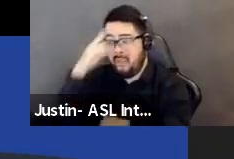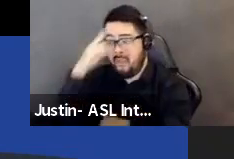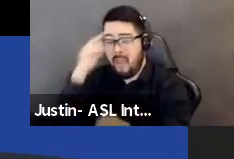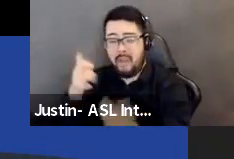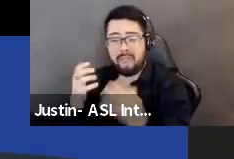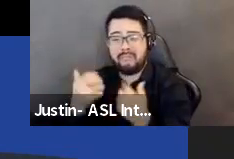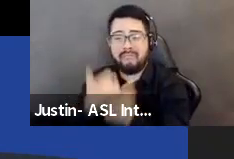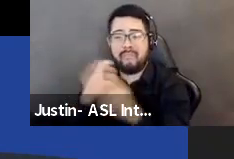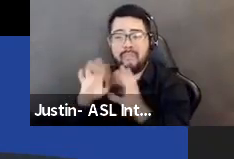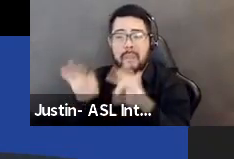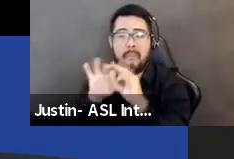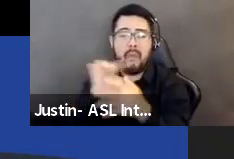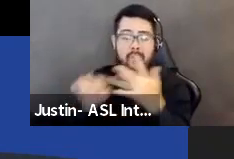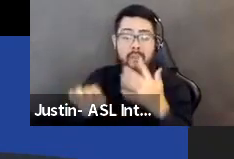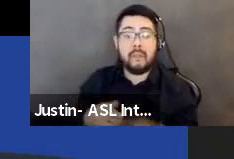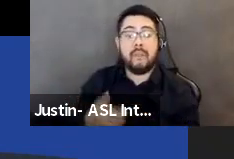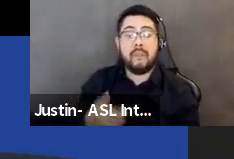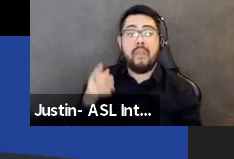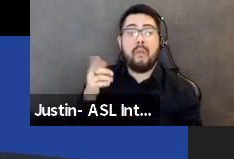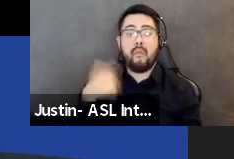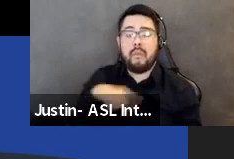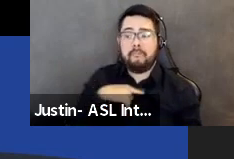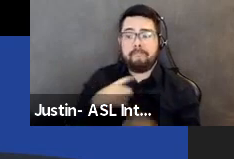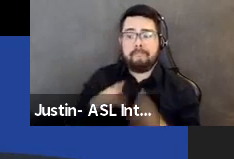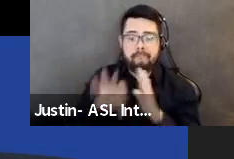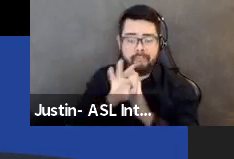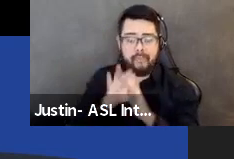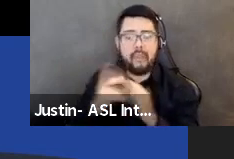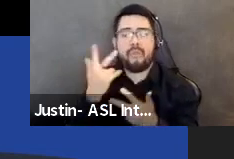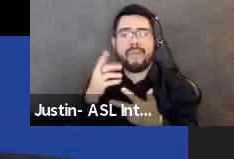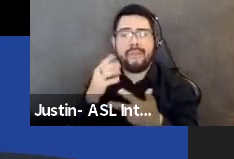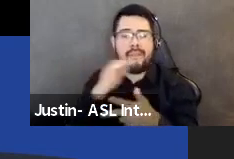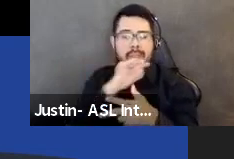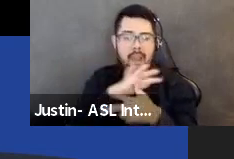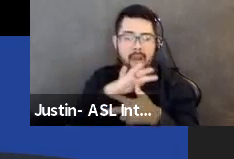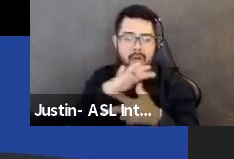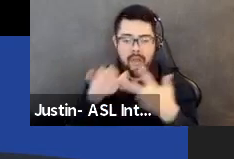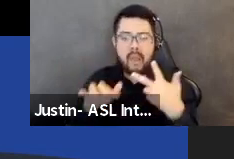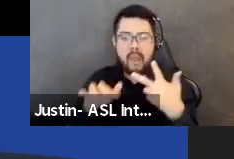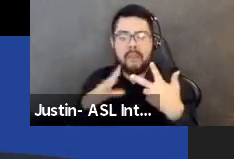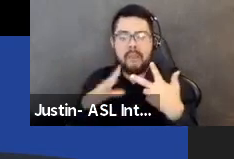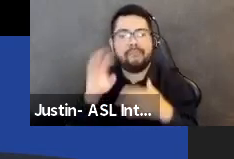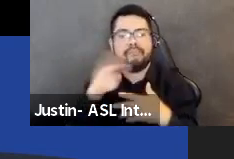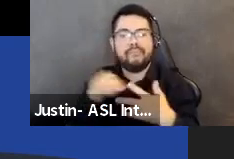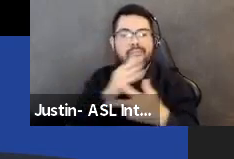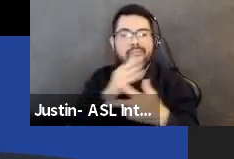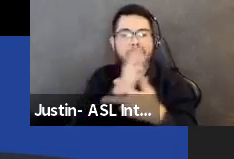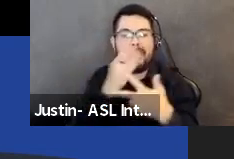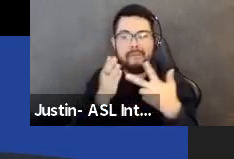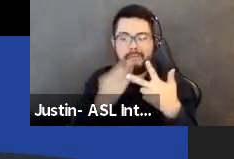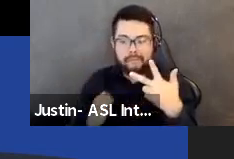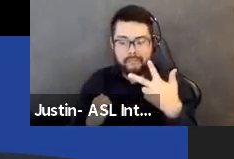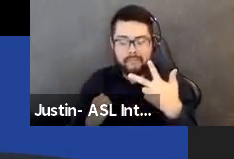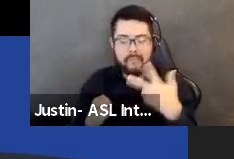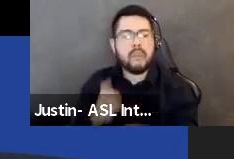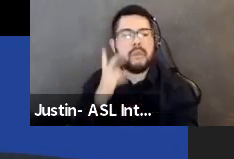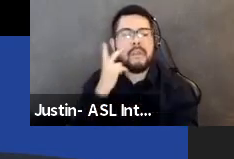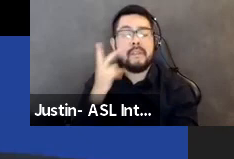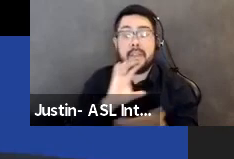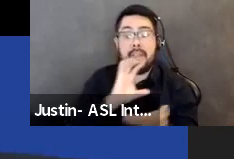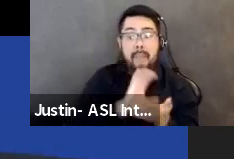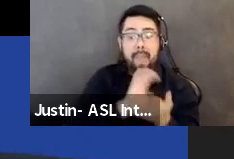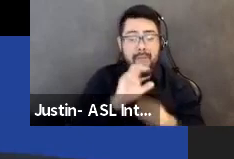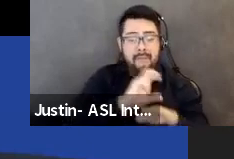important and so here are the three areas and some percentages that were determined for each one you can see capital